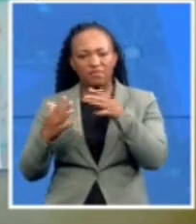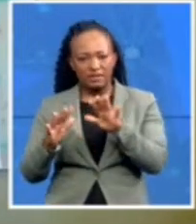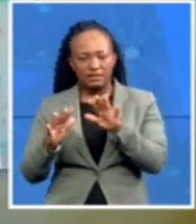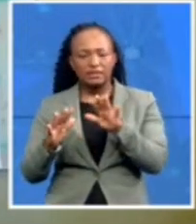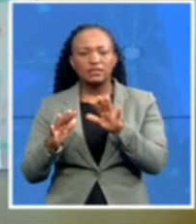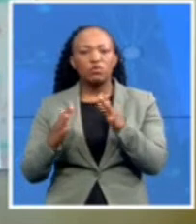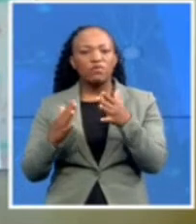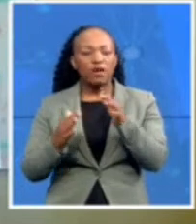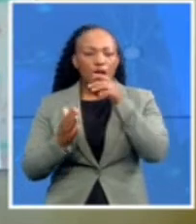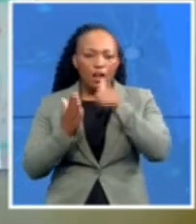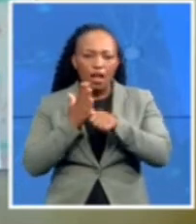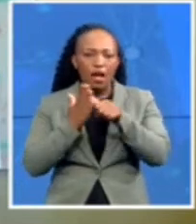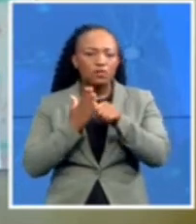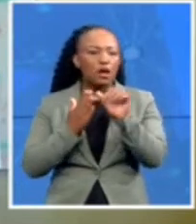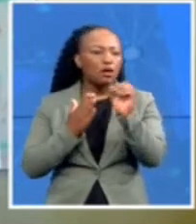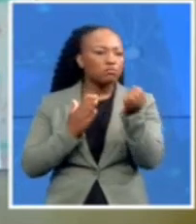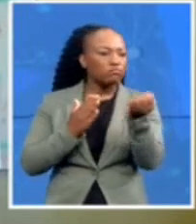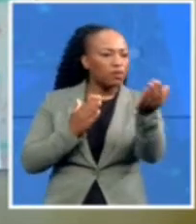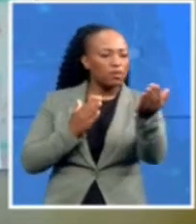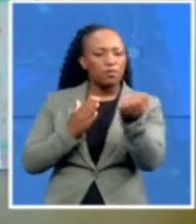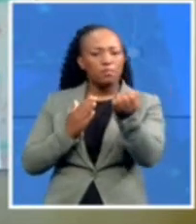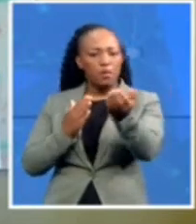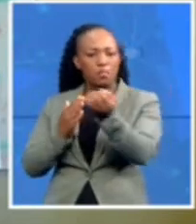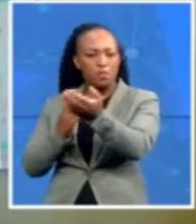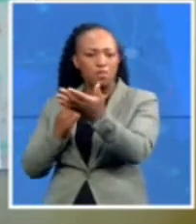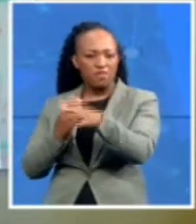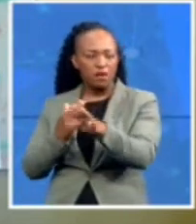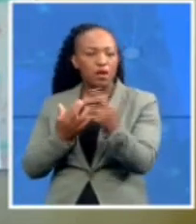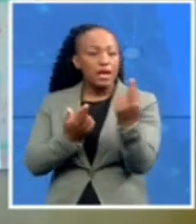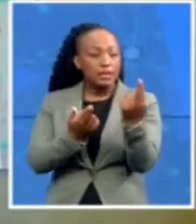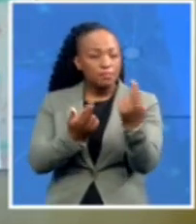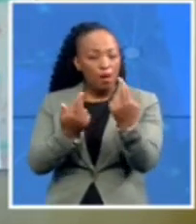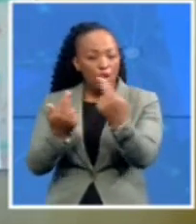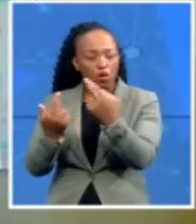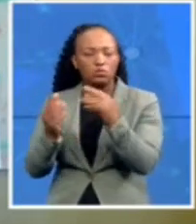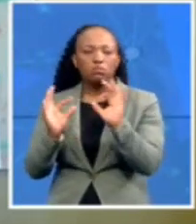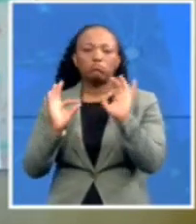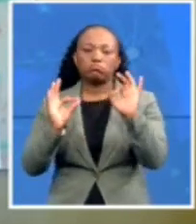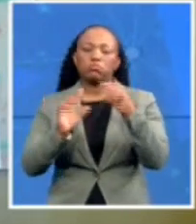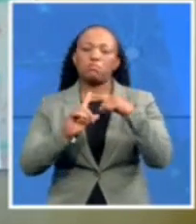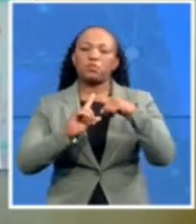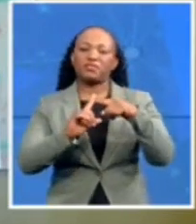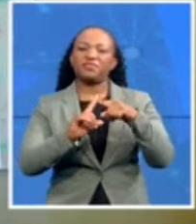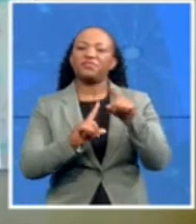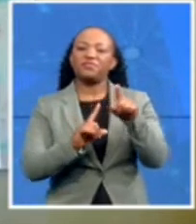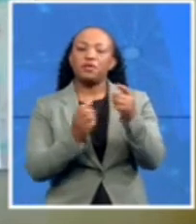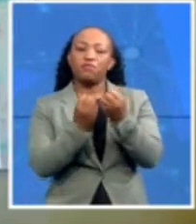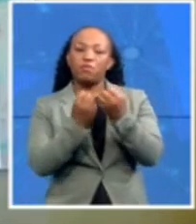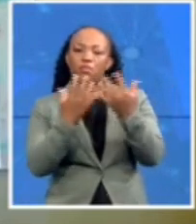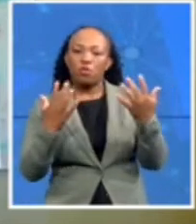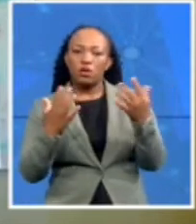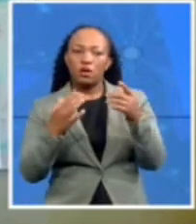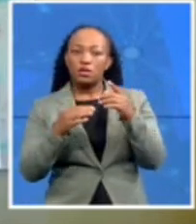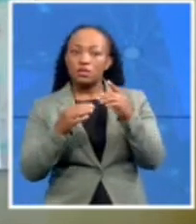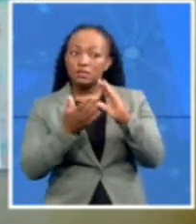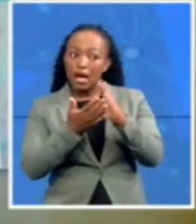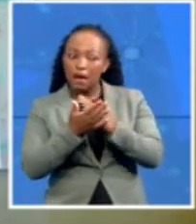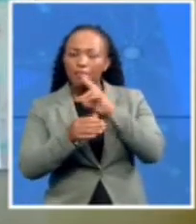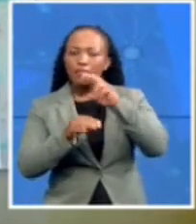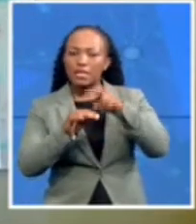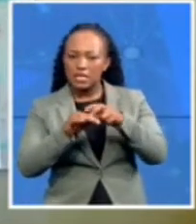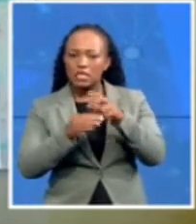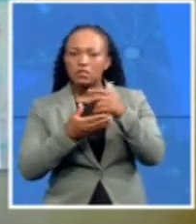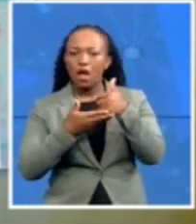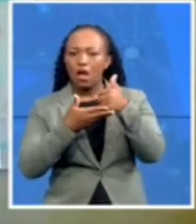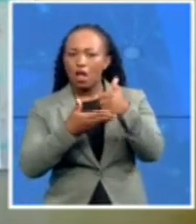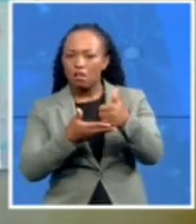had positive responses from the majority of them, and those that require further assistance, some have raised some safety issues.